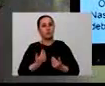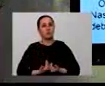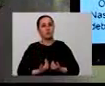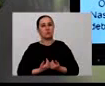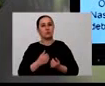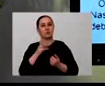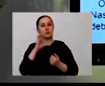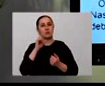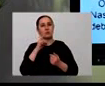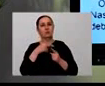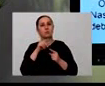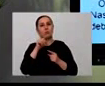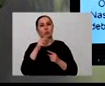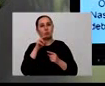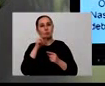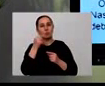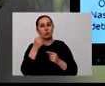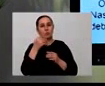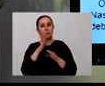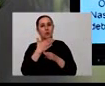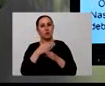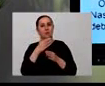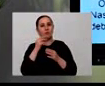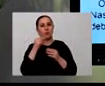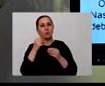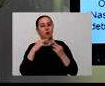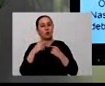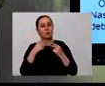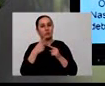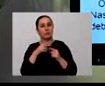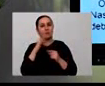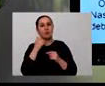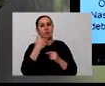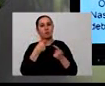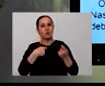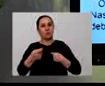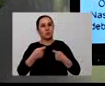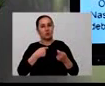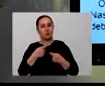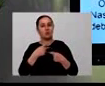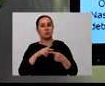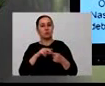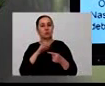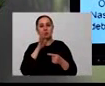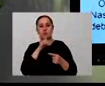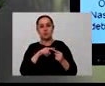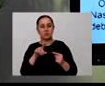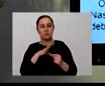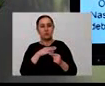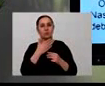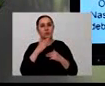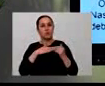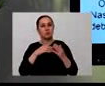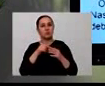tirikchiligi sarroflik, ya'ni pul maydalovchi, pul almashtiruvchi va savdogarlik bilan kechgan.